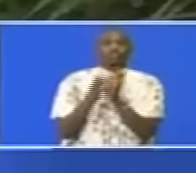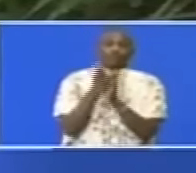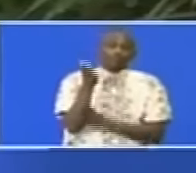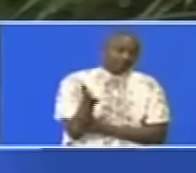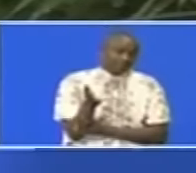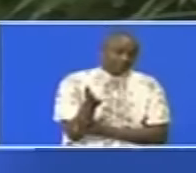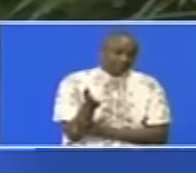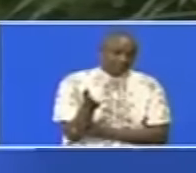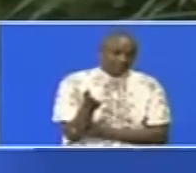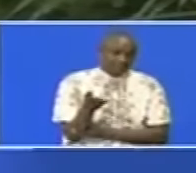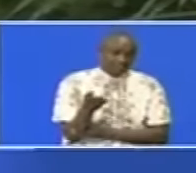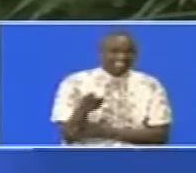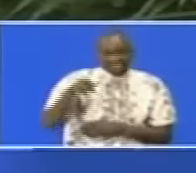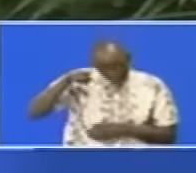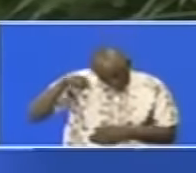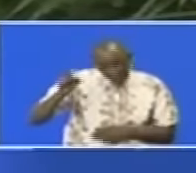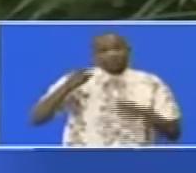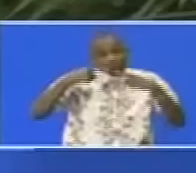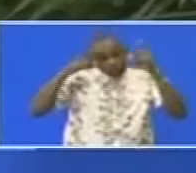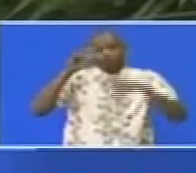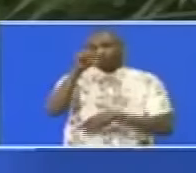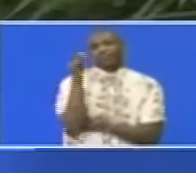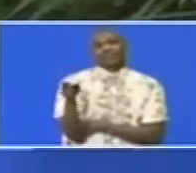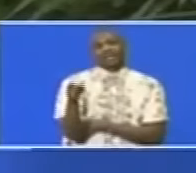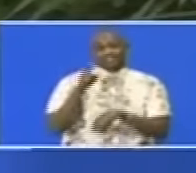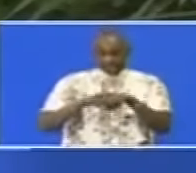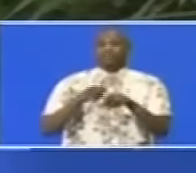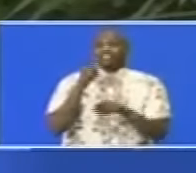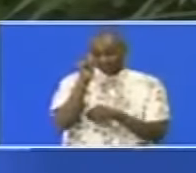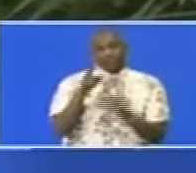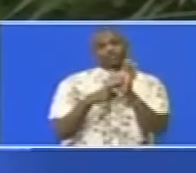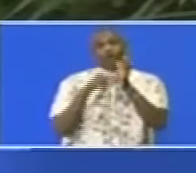And that is how they thrive and how they survive.